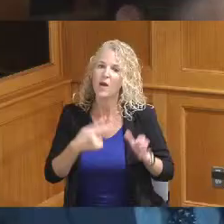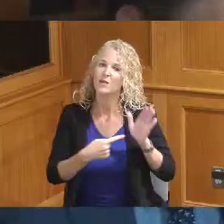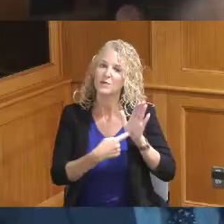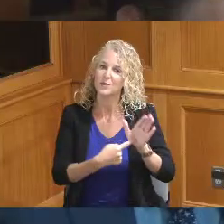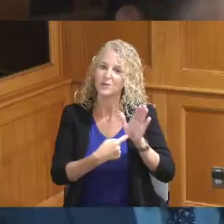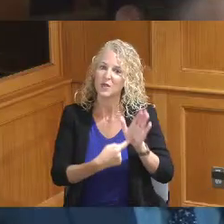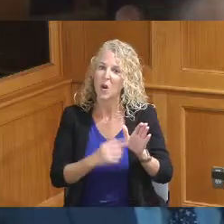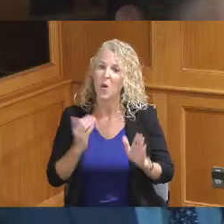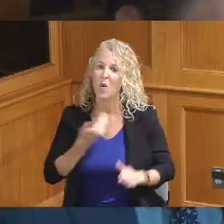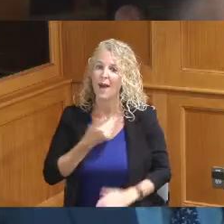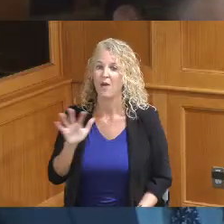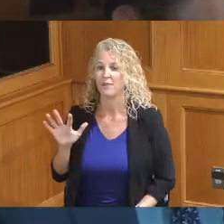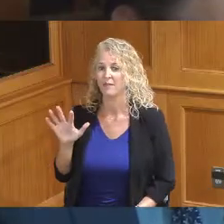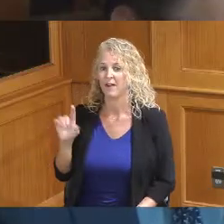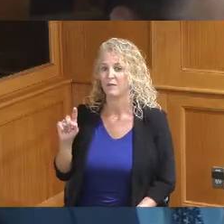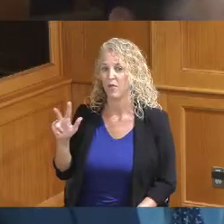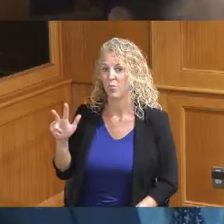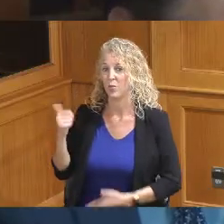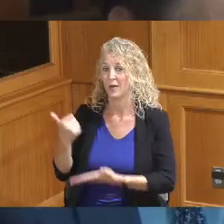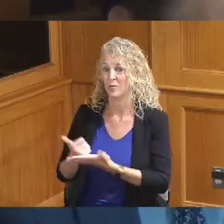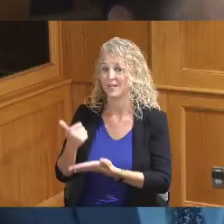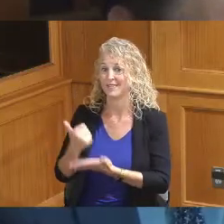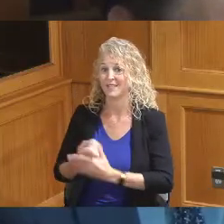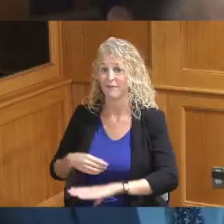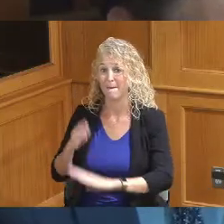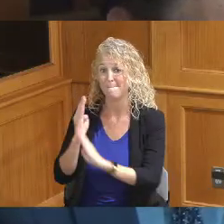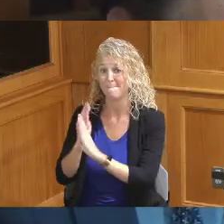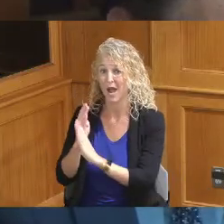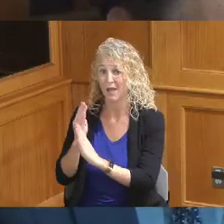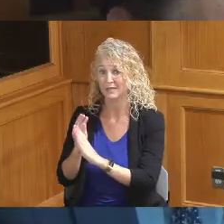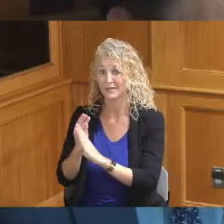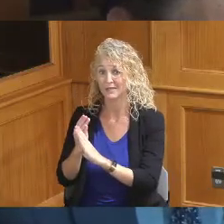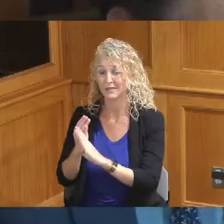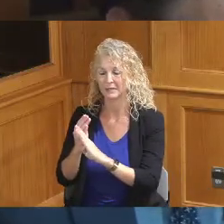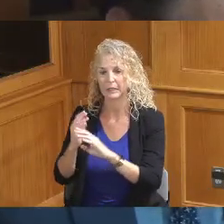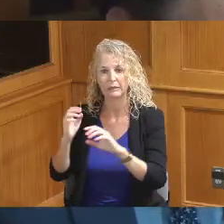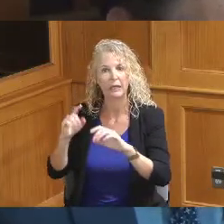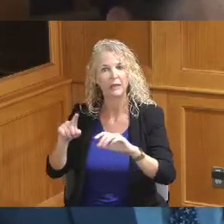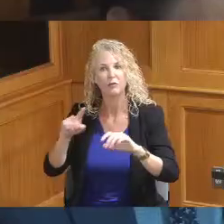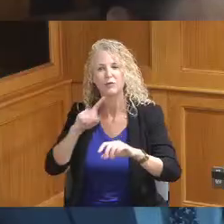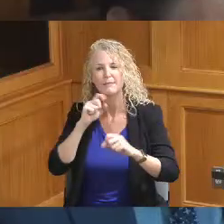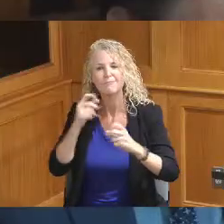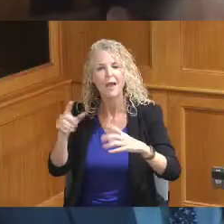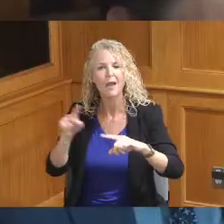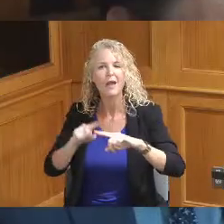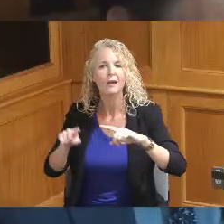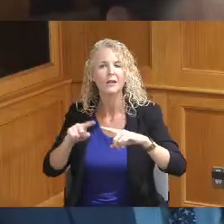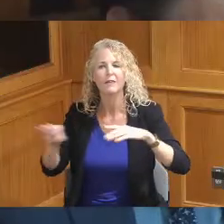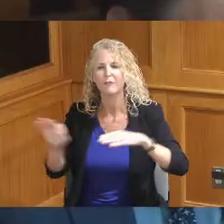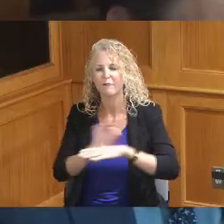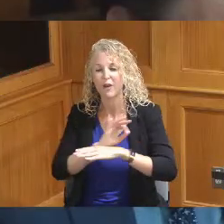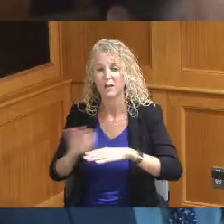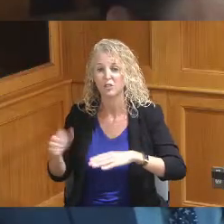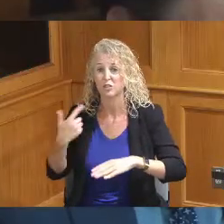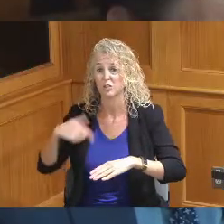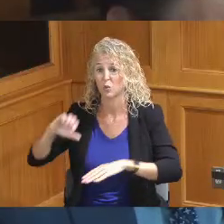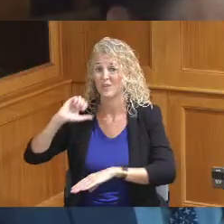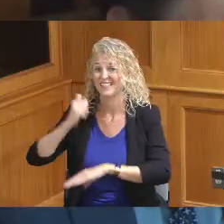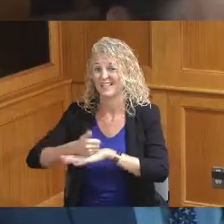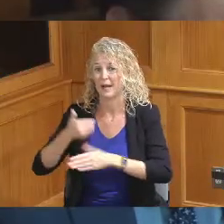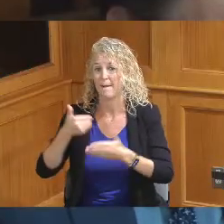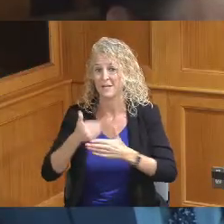our 513 Relief bus is, it could be a multitude of things. So we set up outside of the